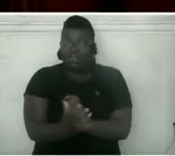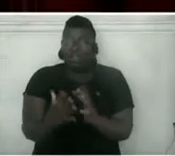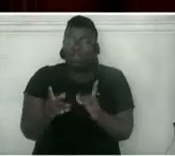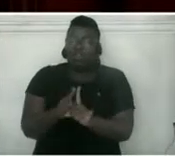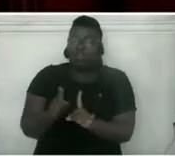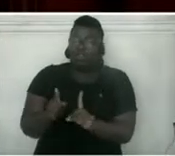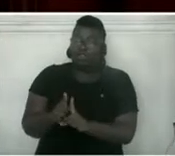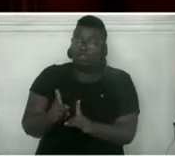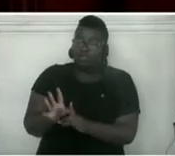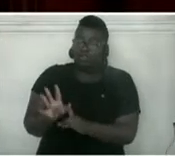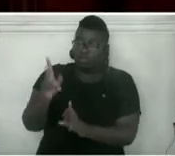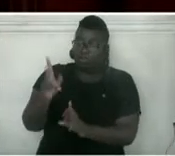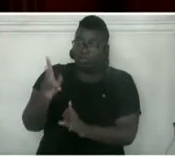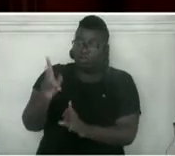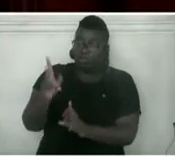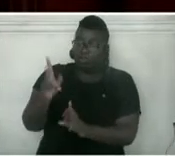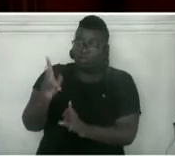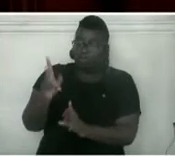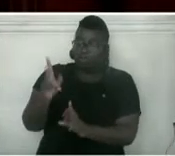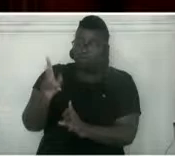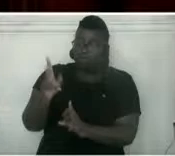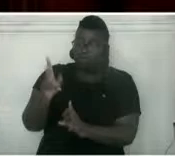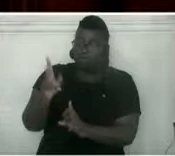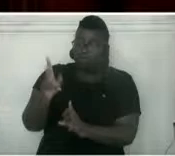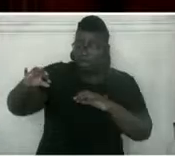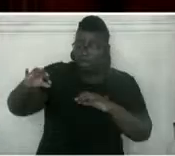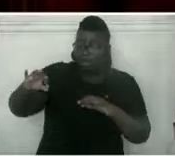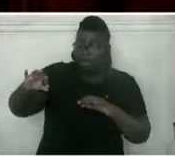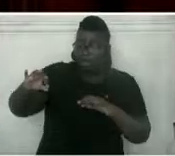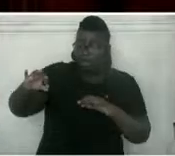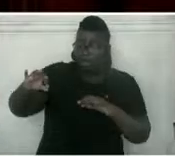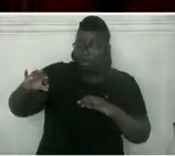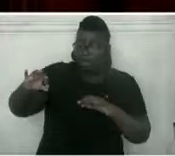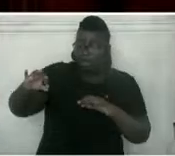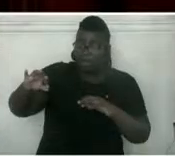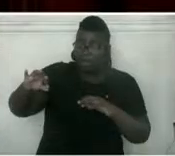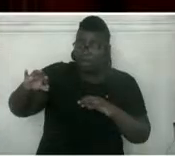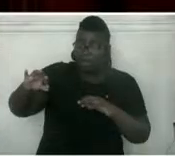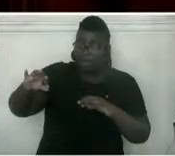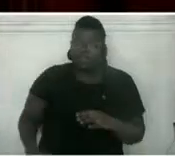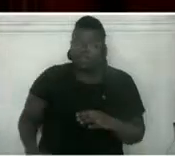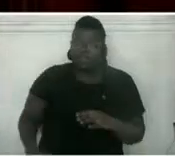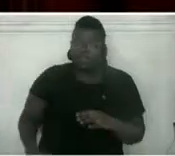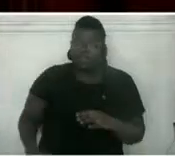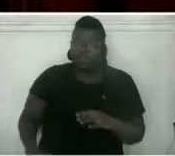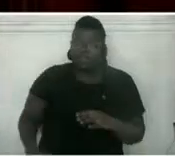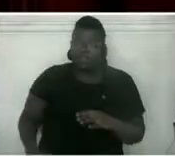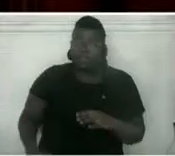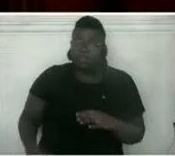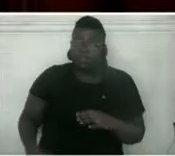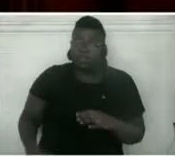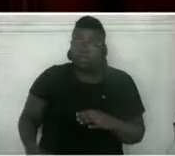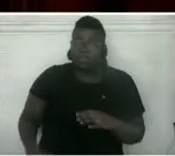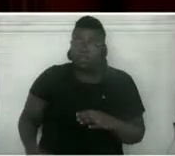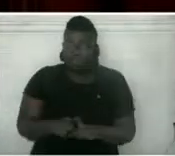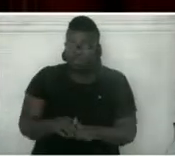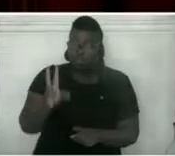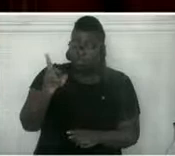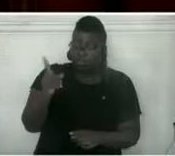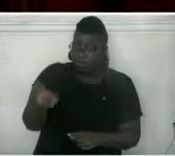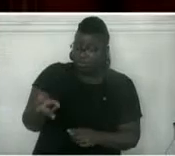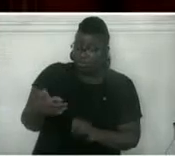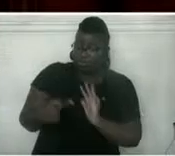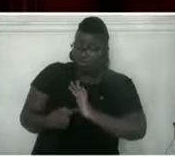of those beneficiaries remain a great concern and will require far greater effort to